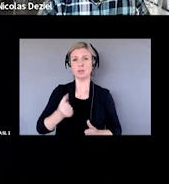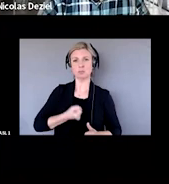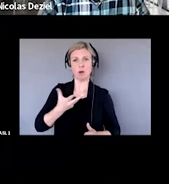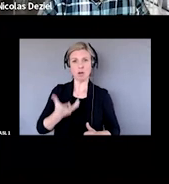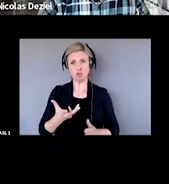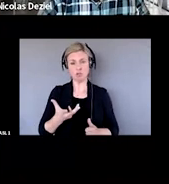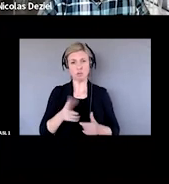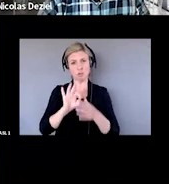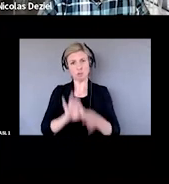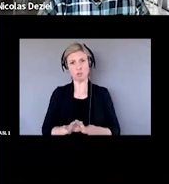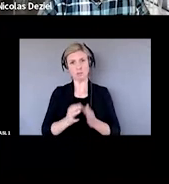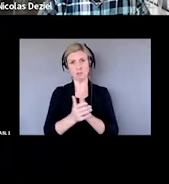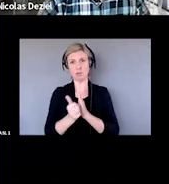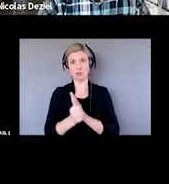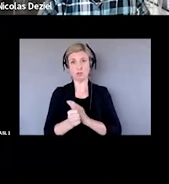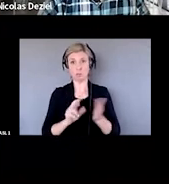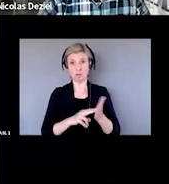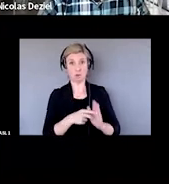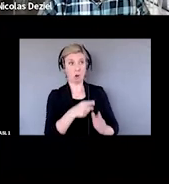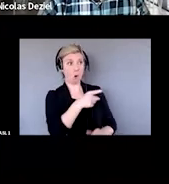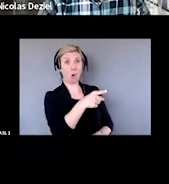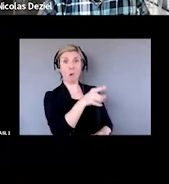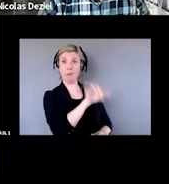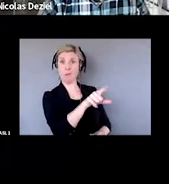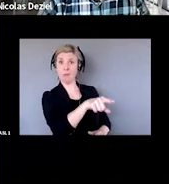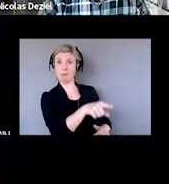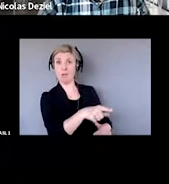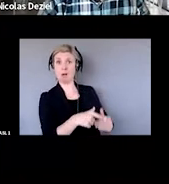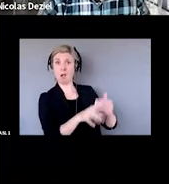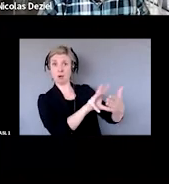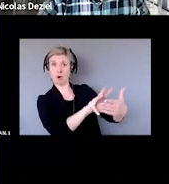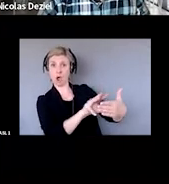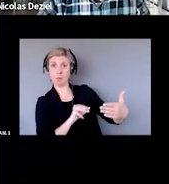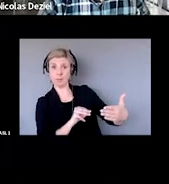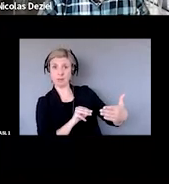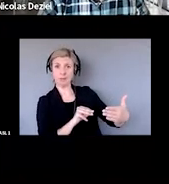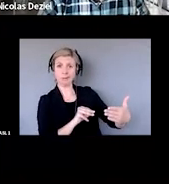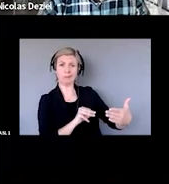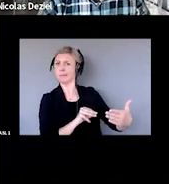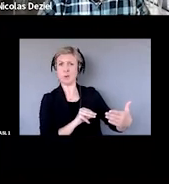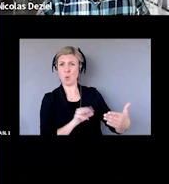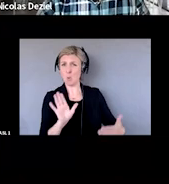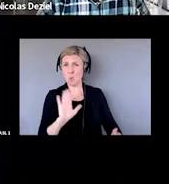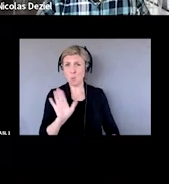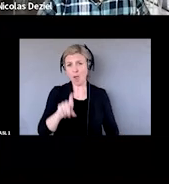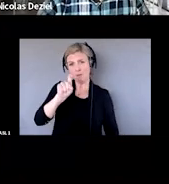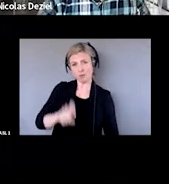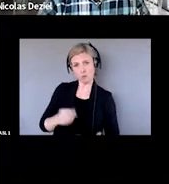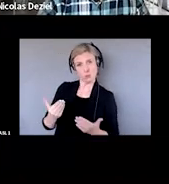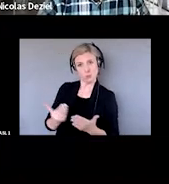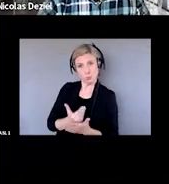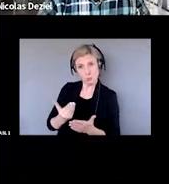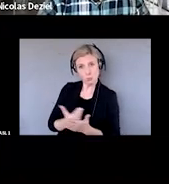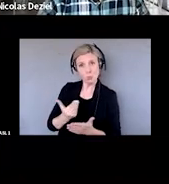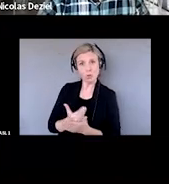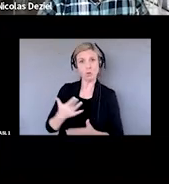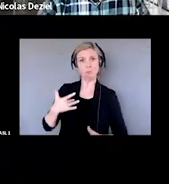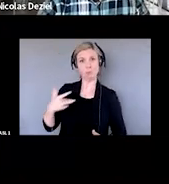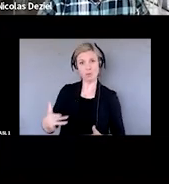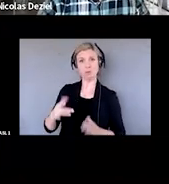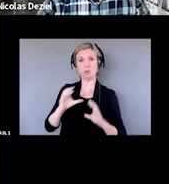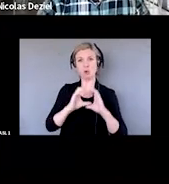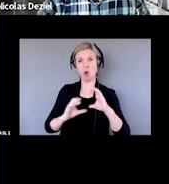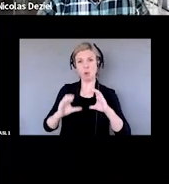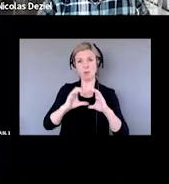of another work. So you can think of artistic works. Usually people understand that copyright protects